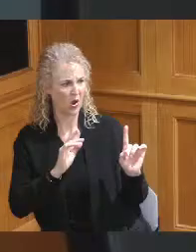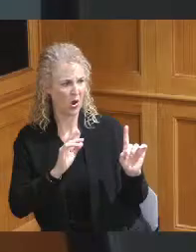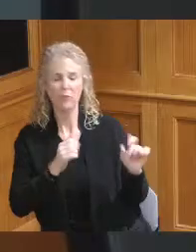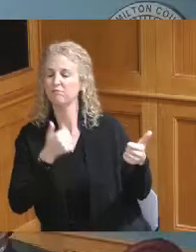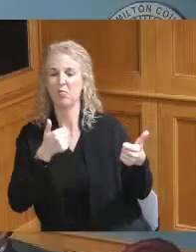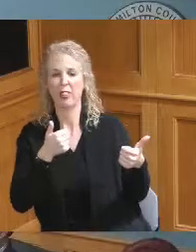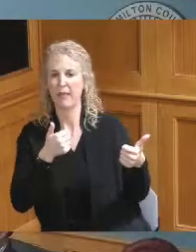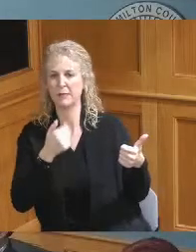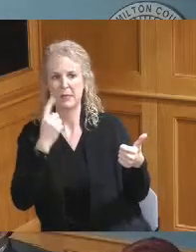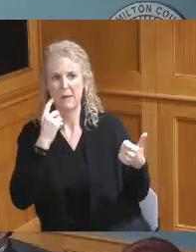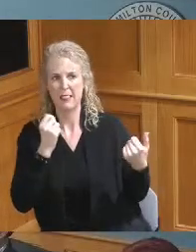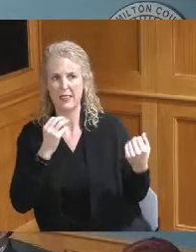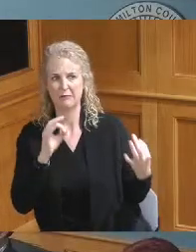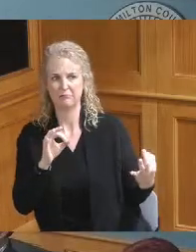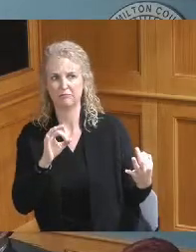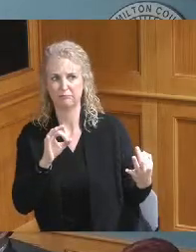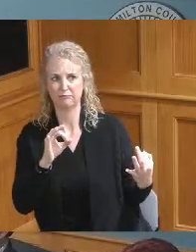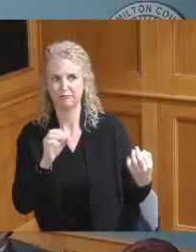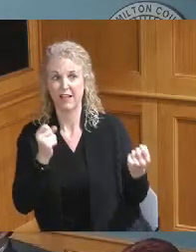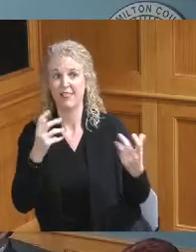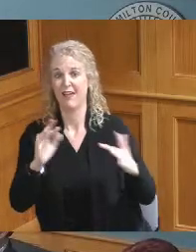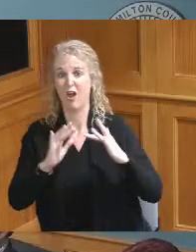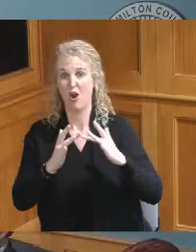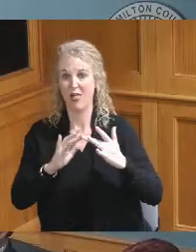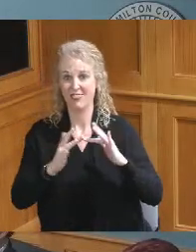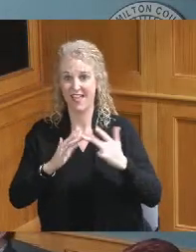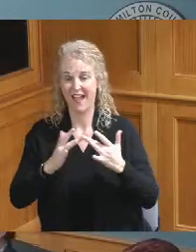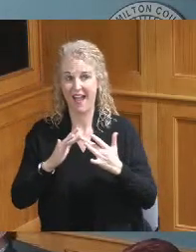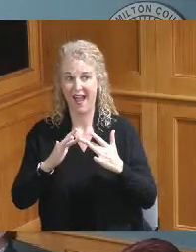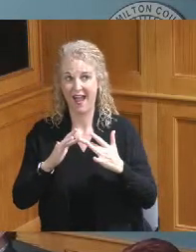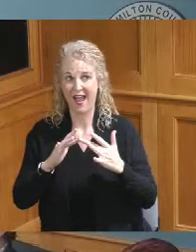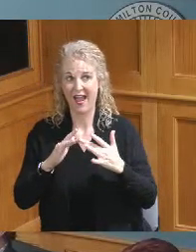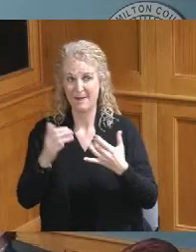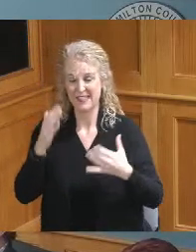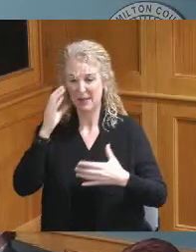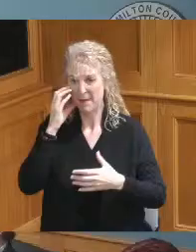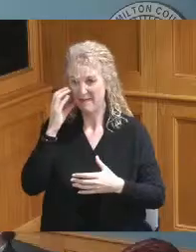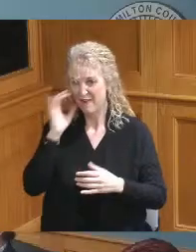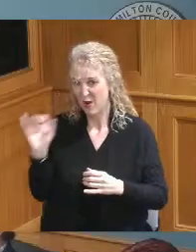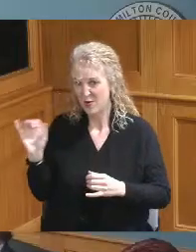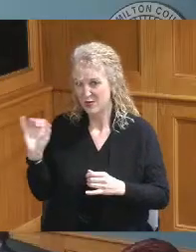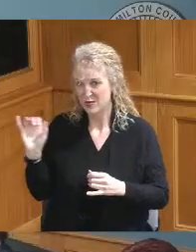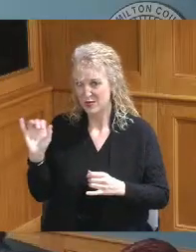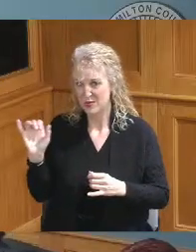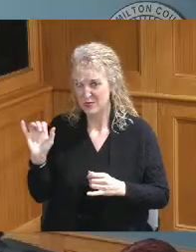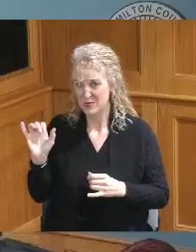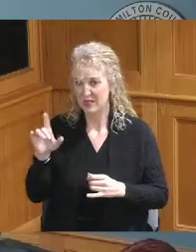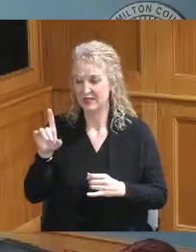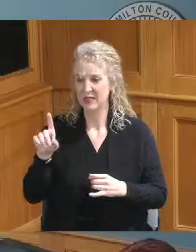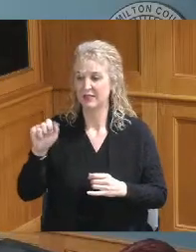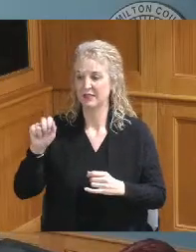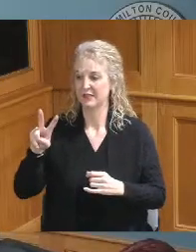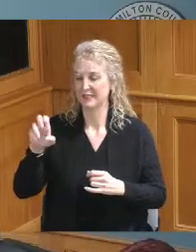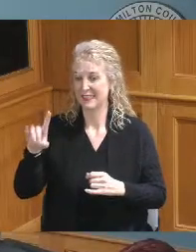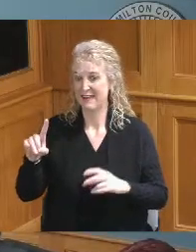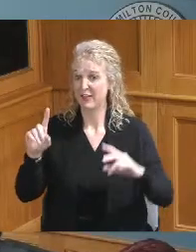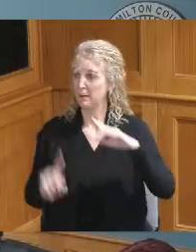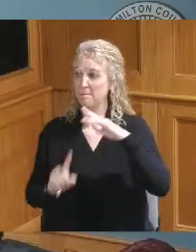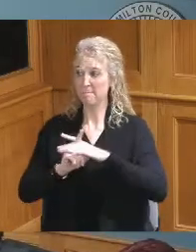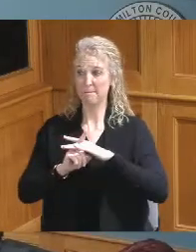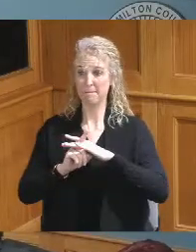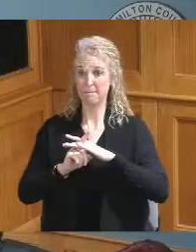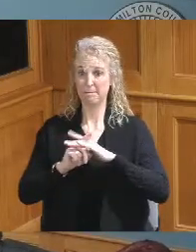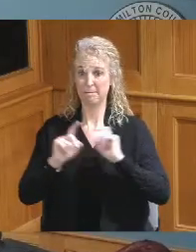thumbs up. We're doing a lot of virtual stuff here. So I'm going to keep him on my phone here just in case, but he is going to kick us off. Oh, and there he is. Great.